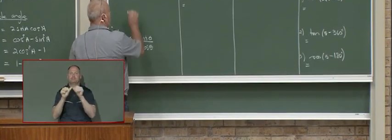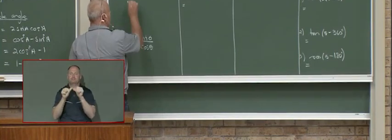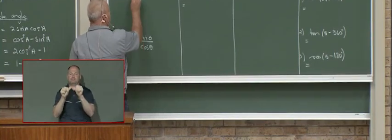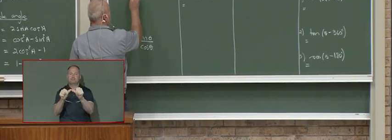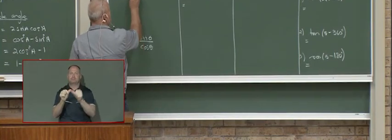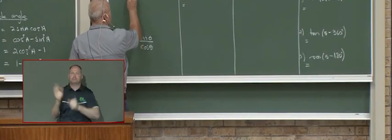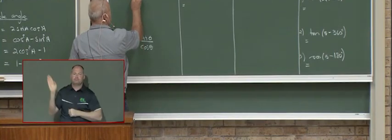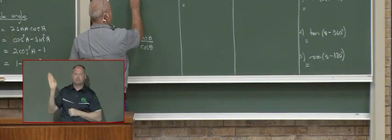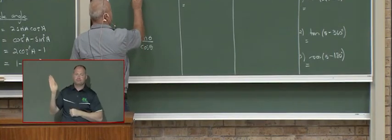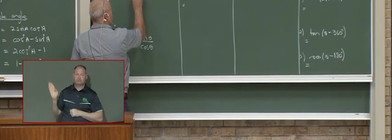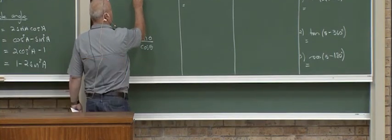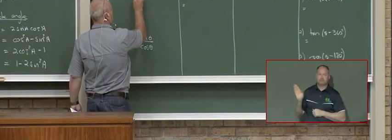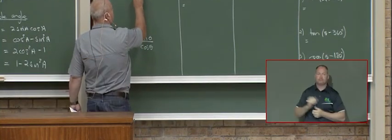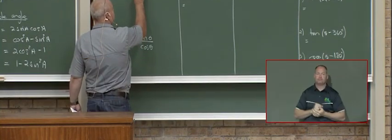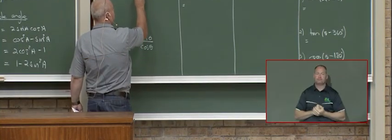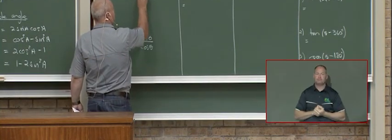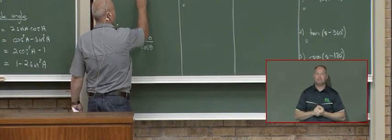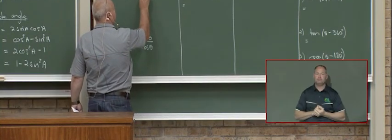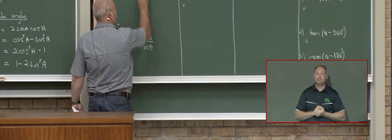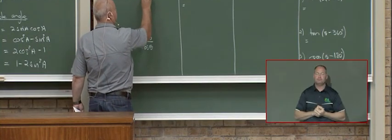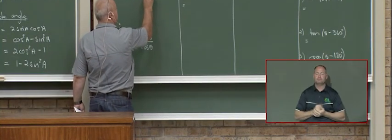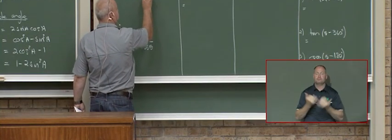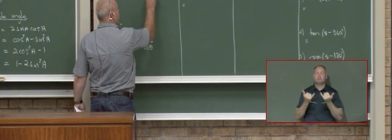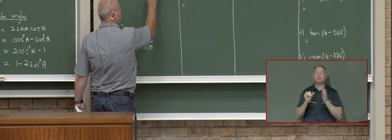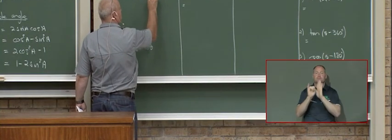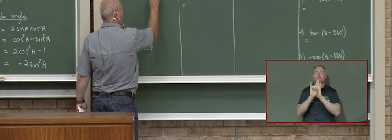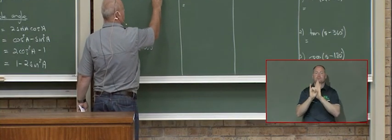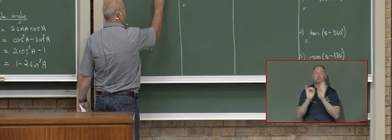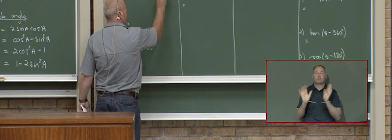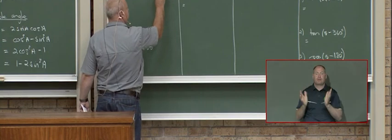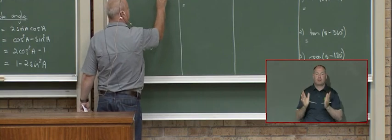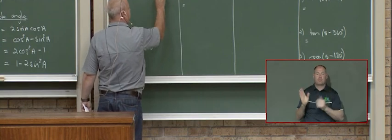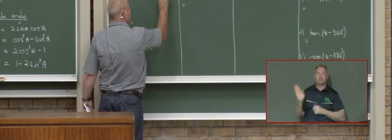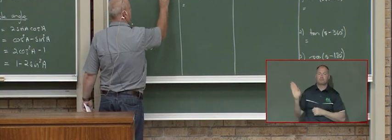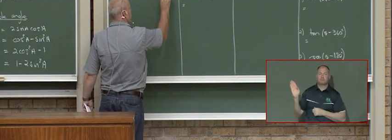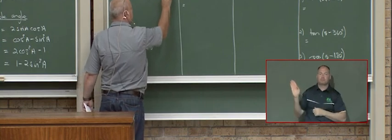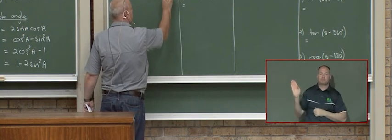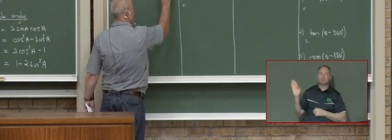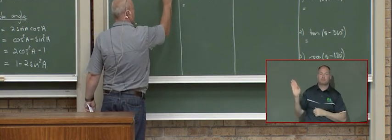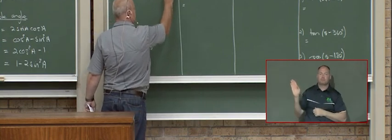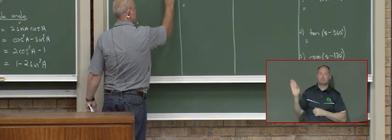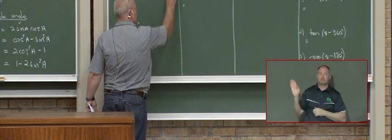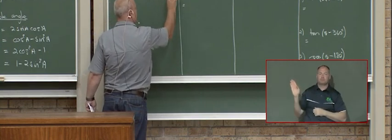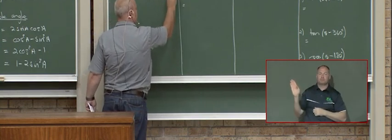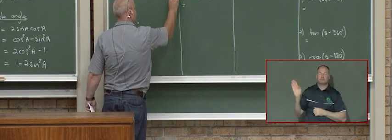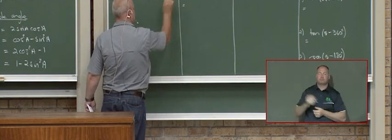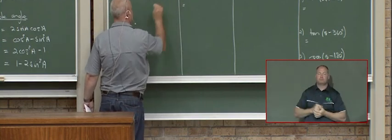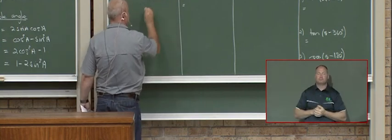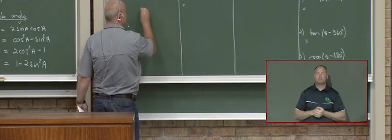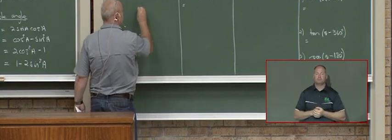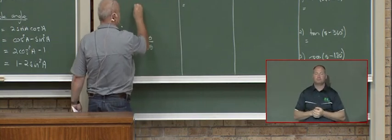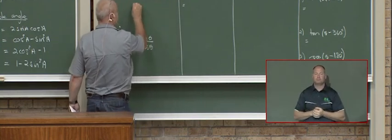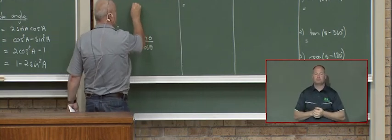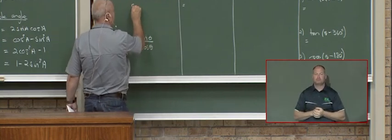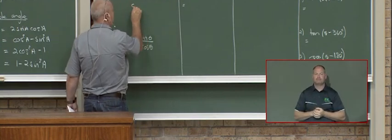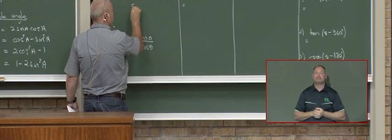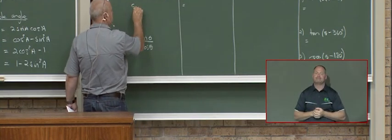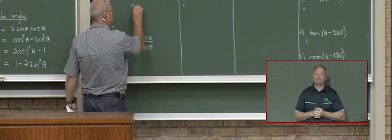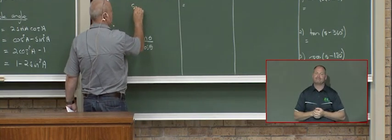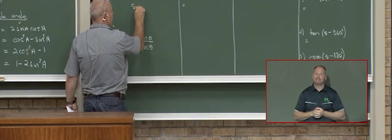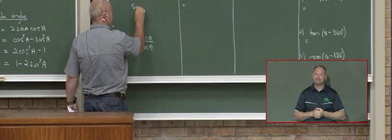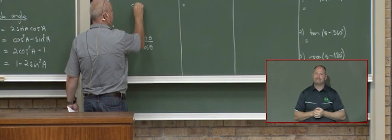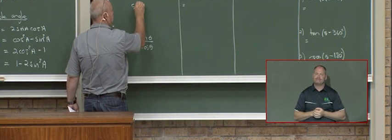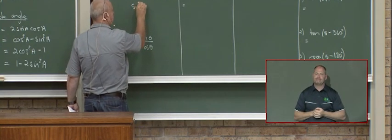equal to 1. So cos squared theta is equal to 1 minus sine squared theta.